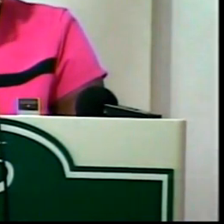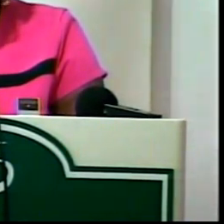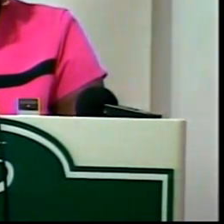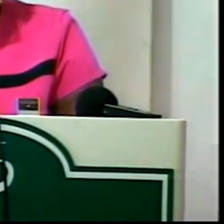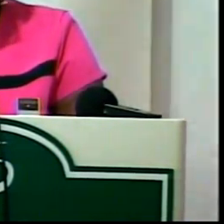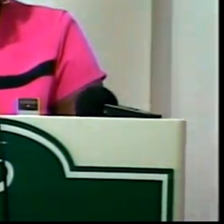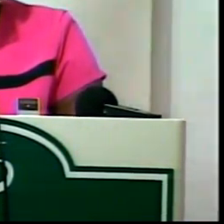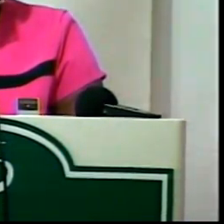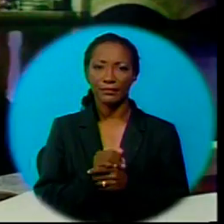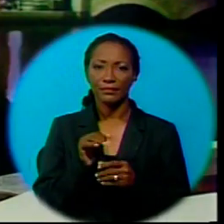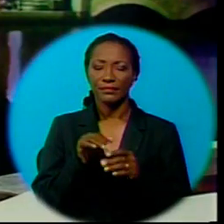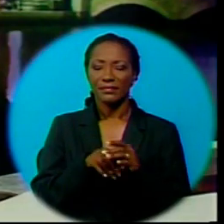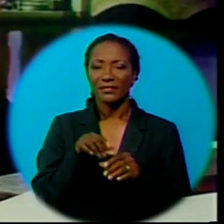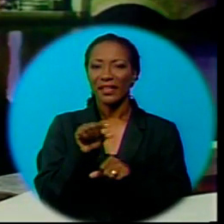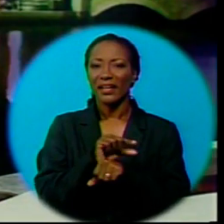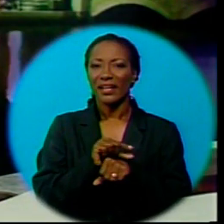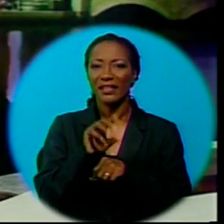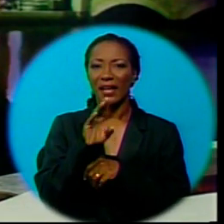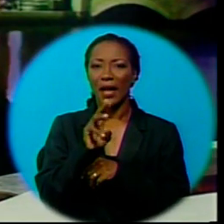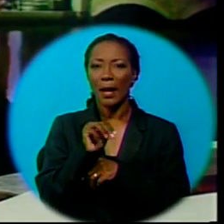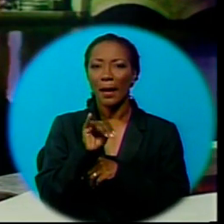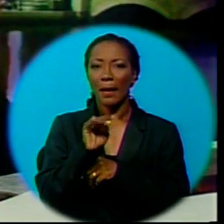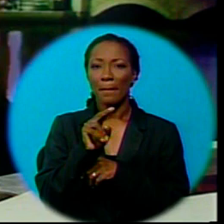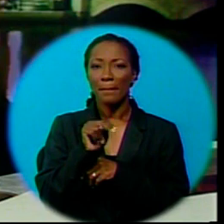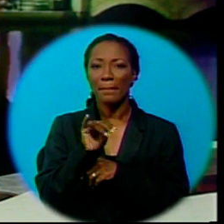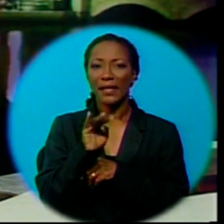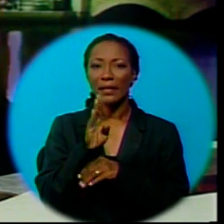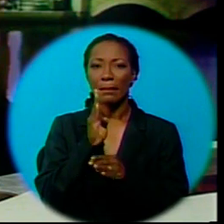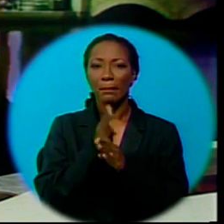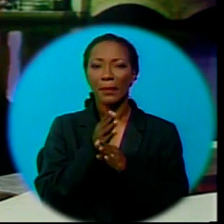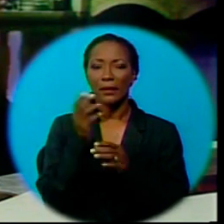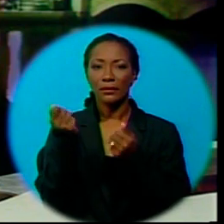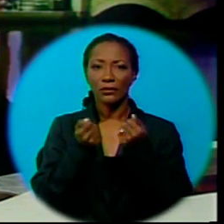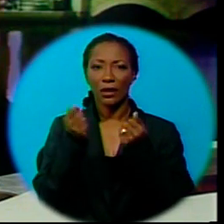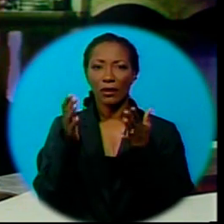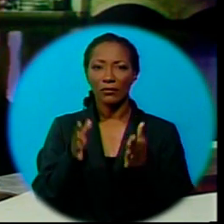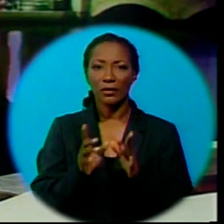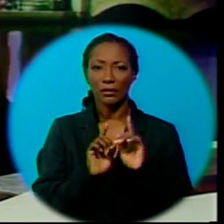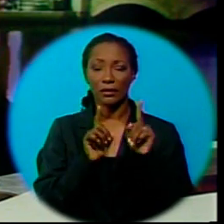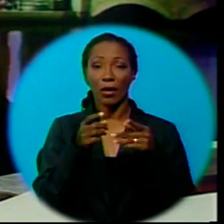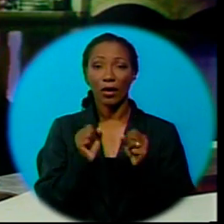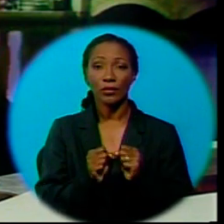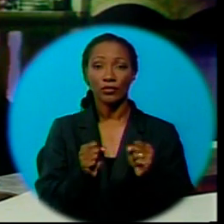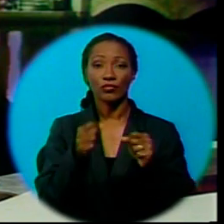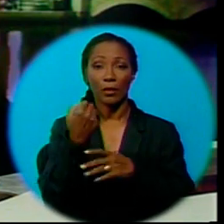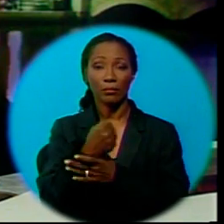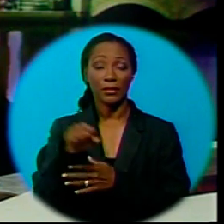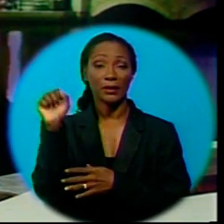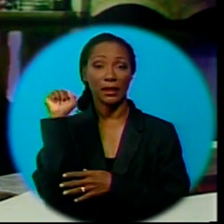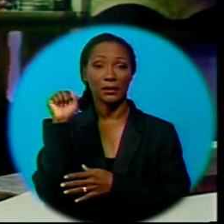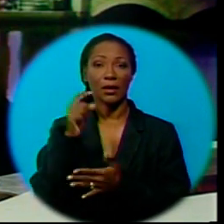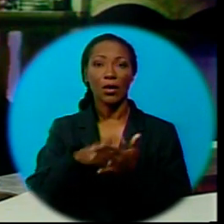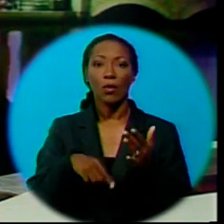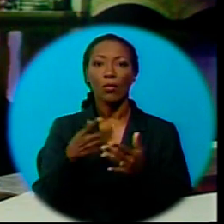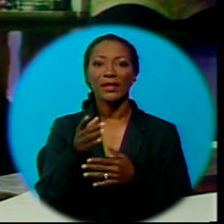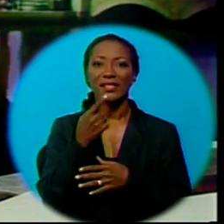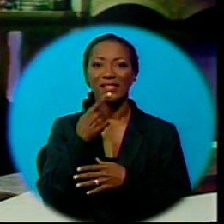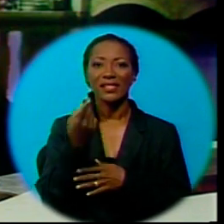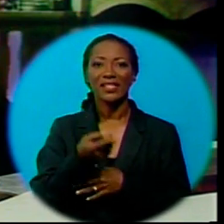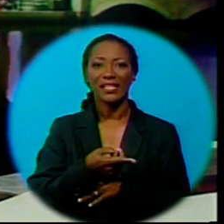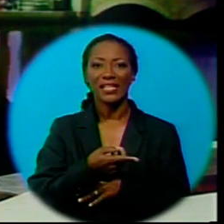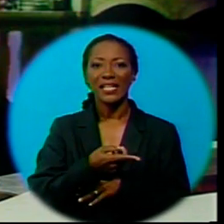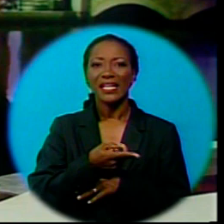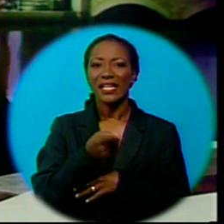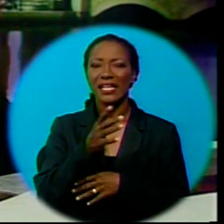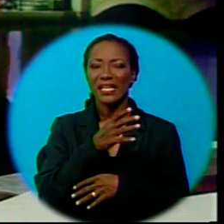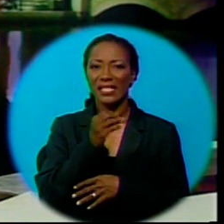that legislation. In Guyana now, minibus operators have taken to the streets protesting what they say is the